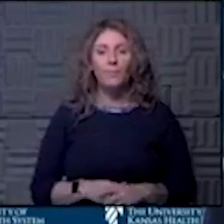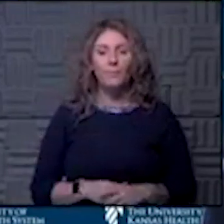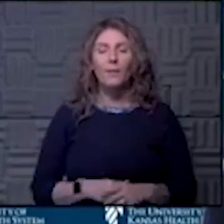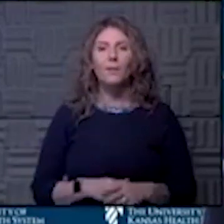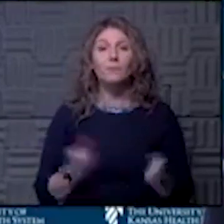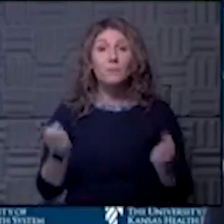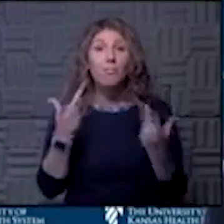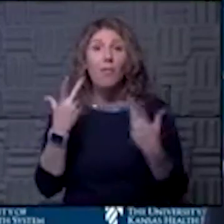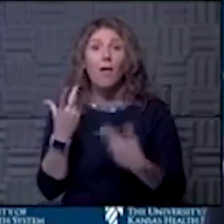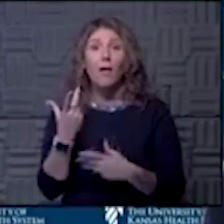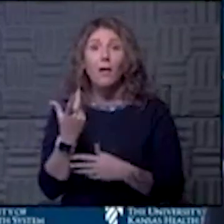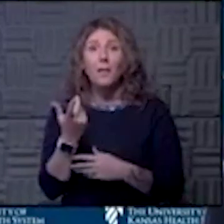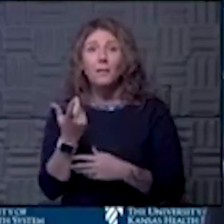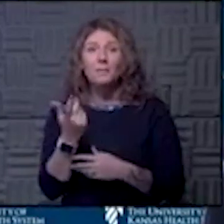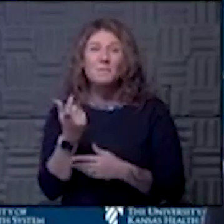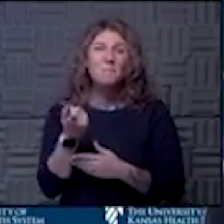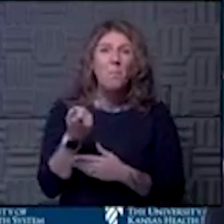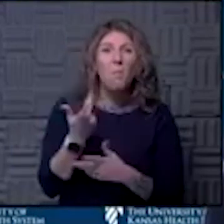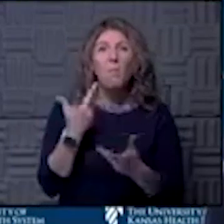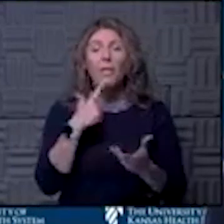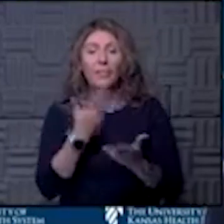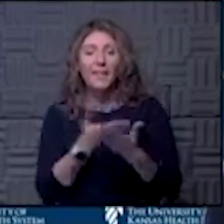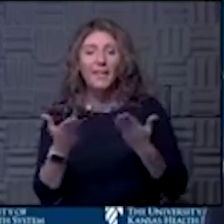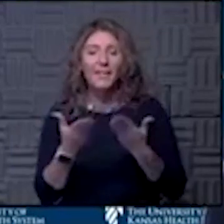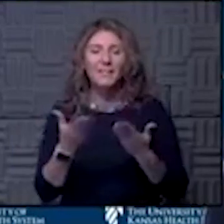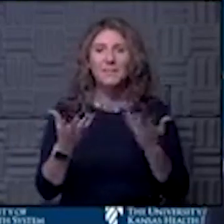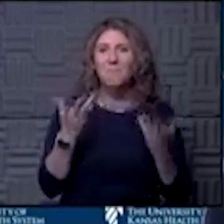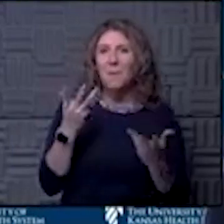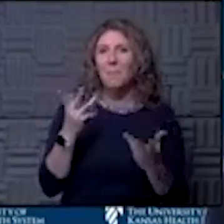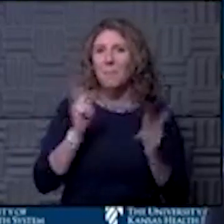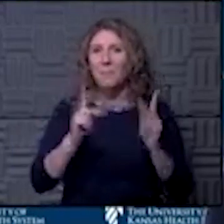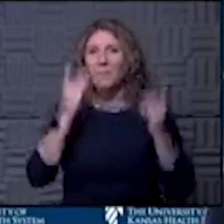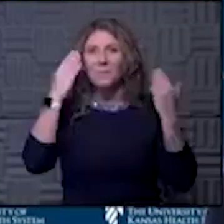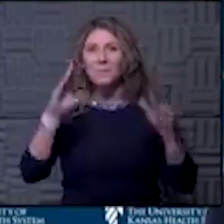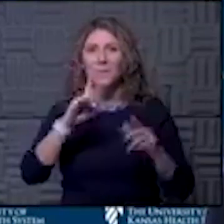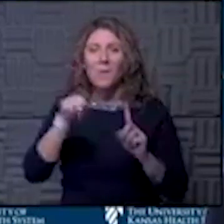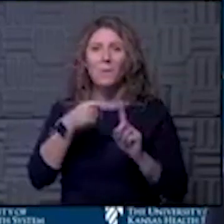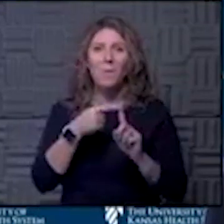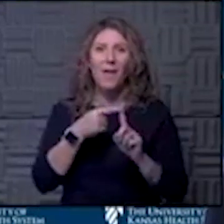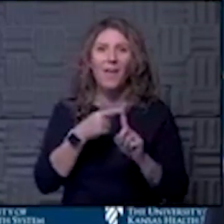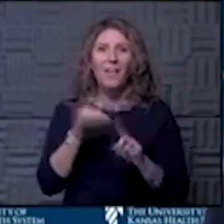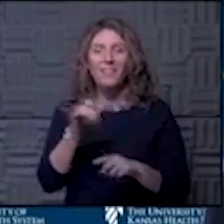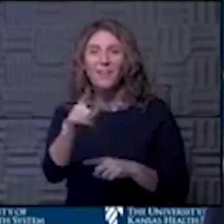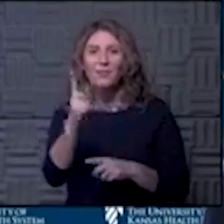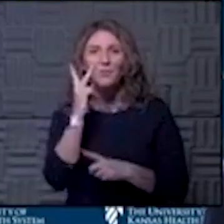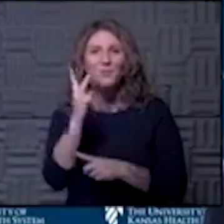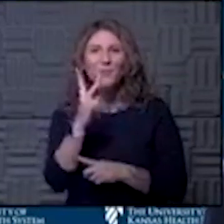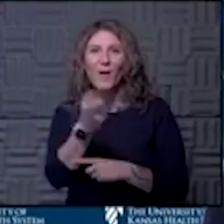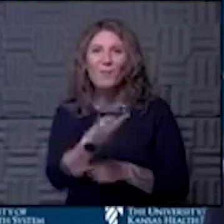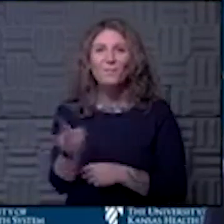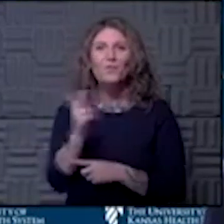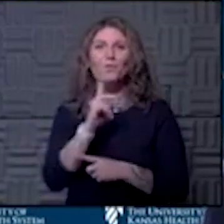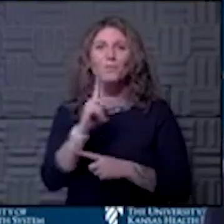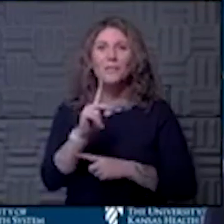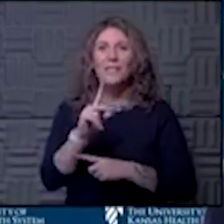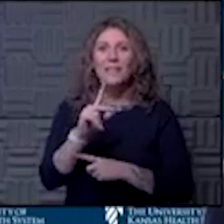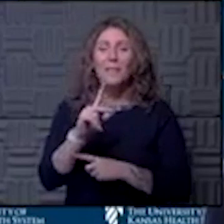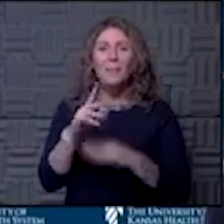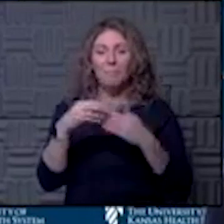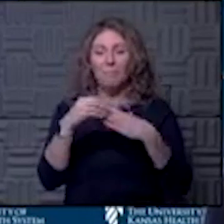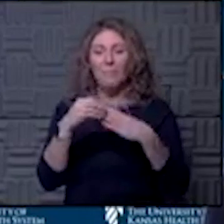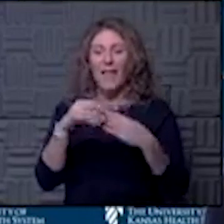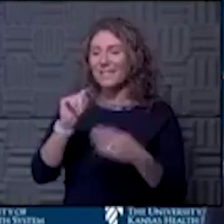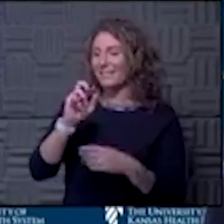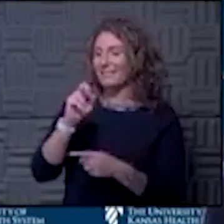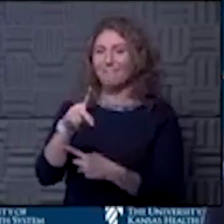things that don't seem apparent that other folks might not know about. For example, those little tips, you saw those in some of the videos, those little plastic tips, if we